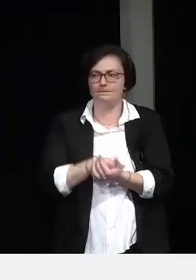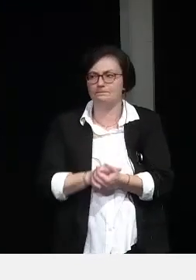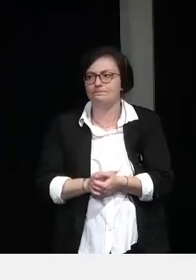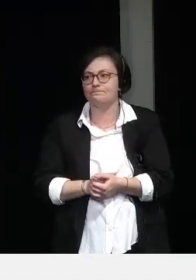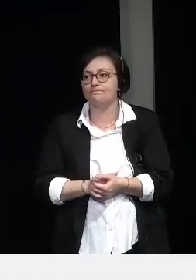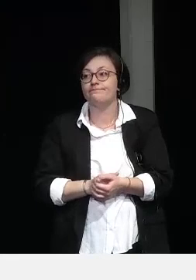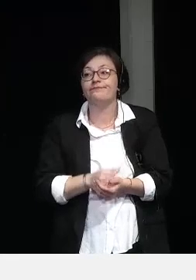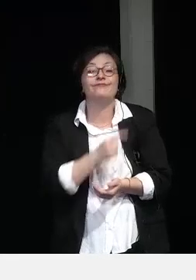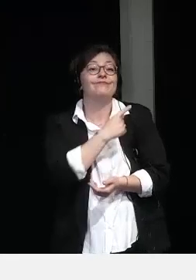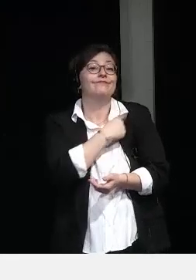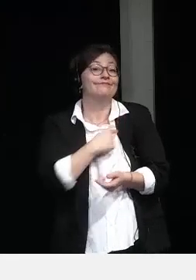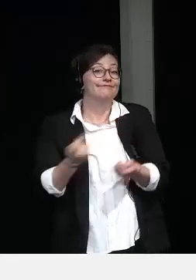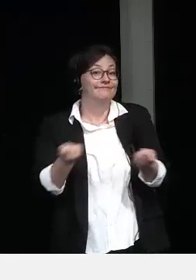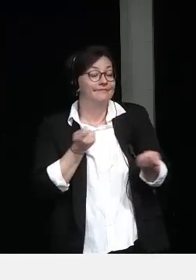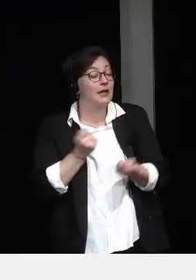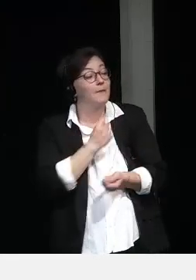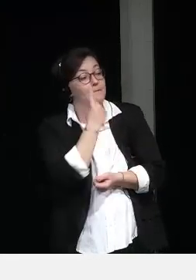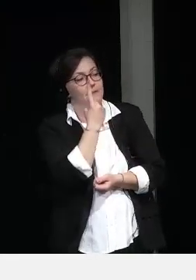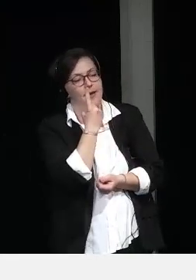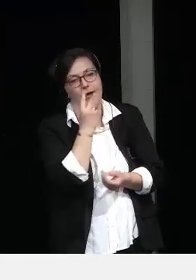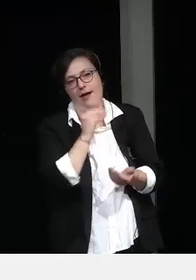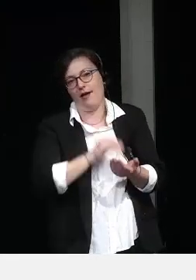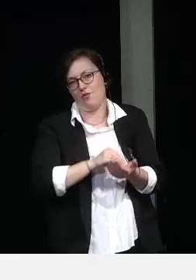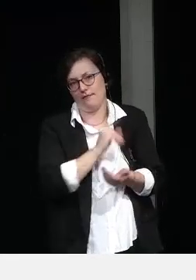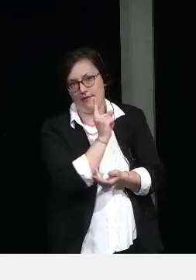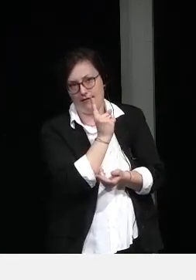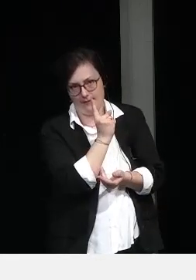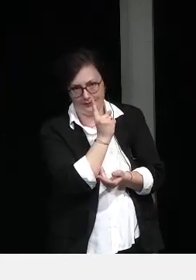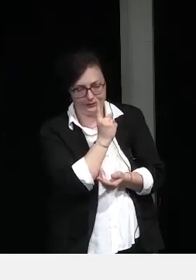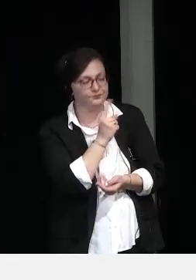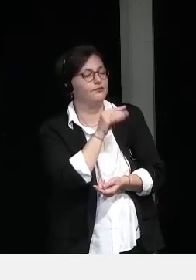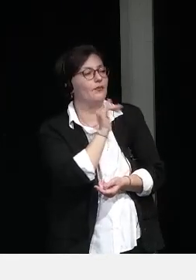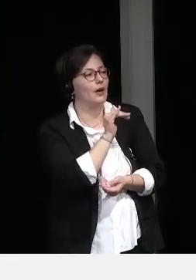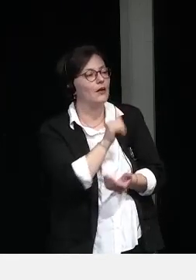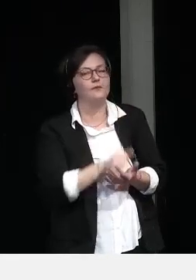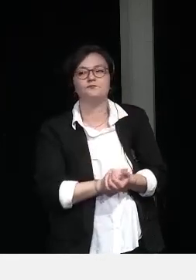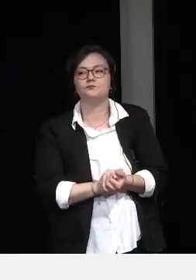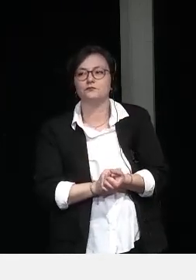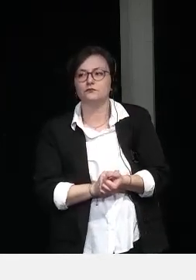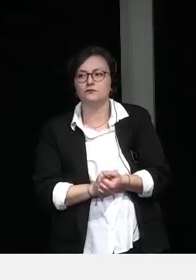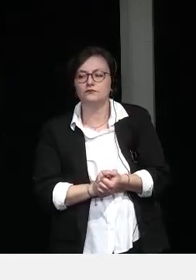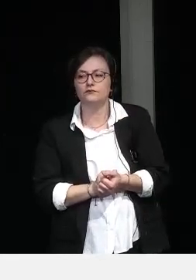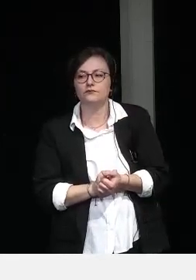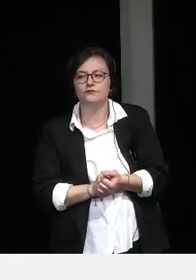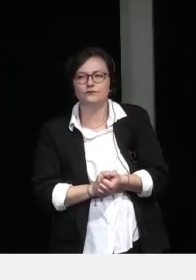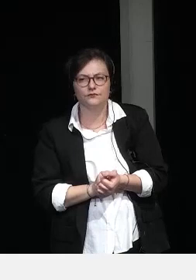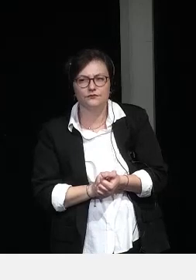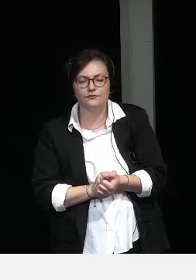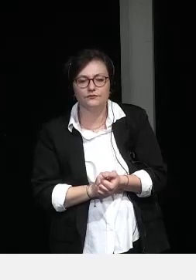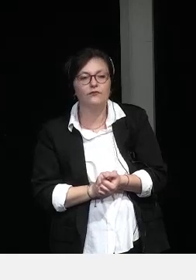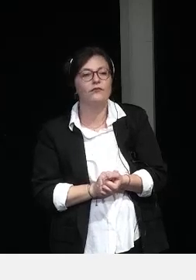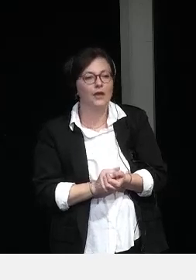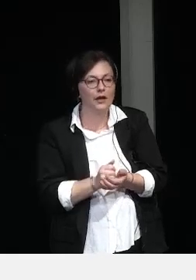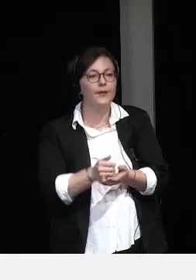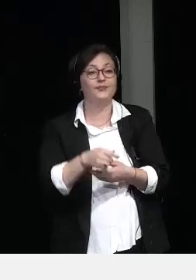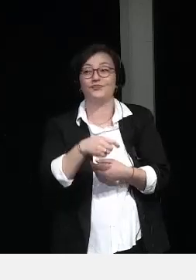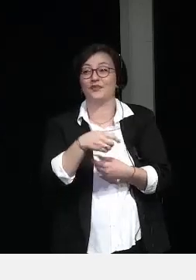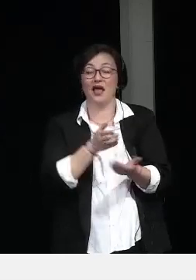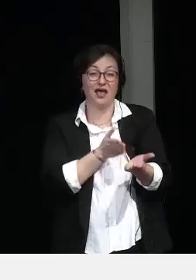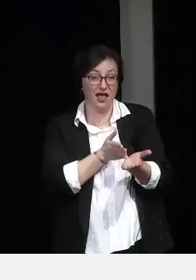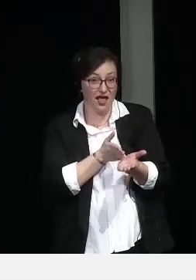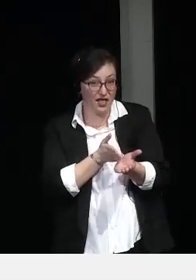the implementation of restorative justice contribute to the healing of trauma within communities affected